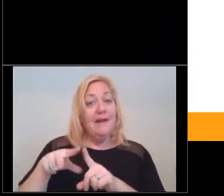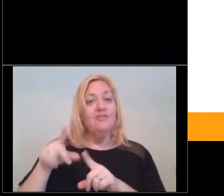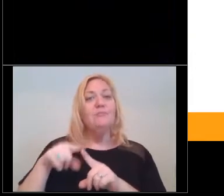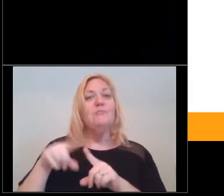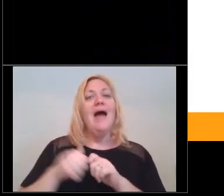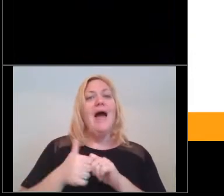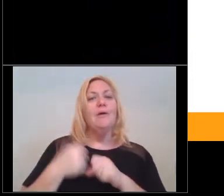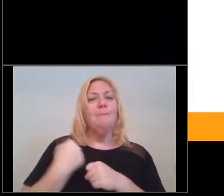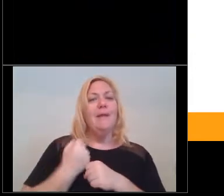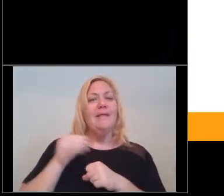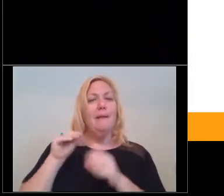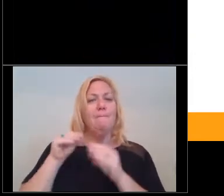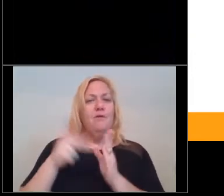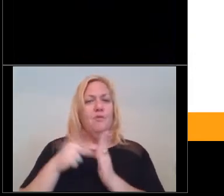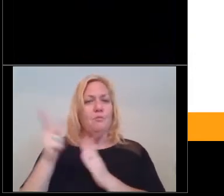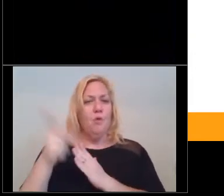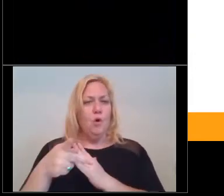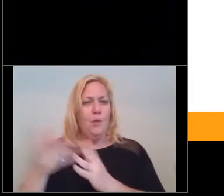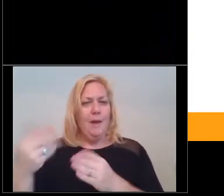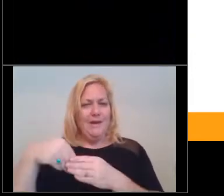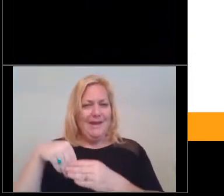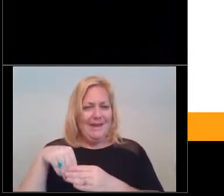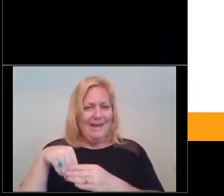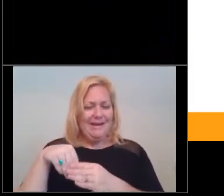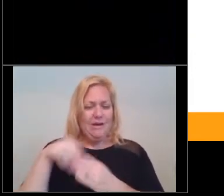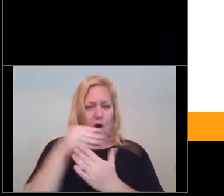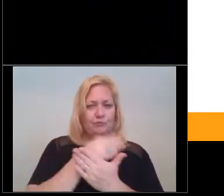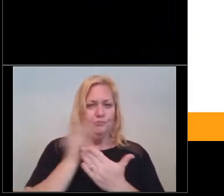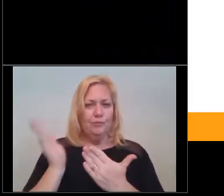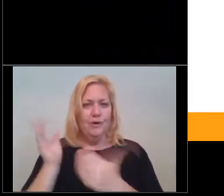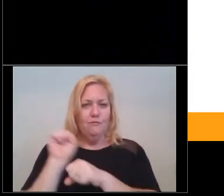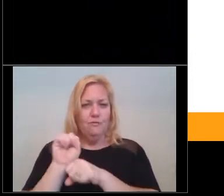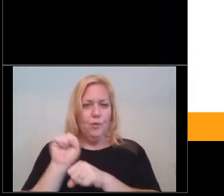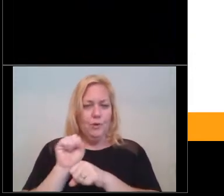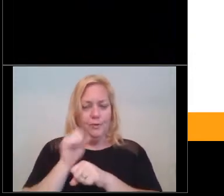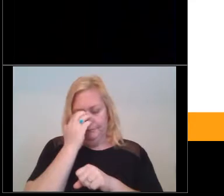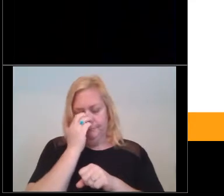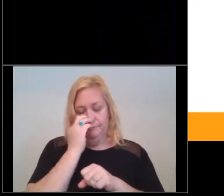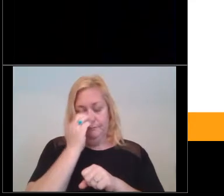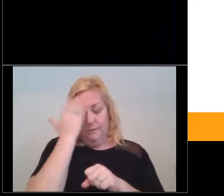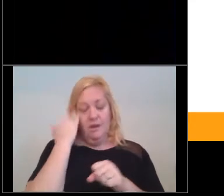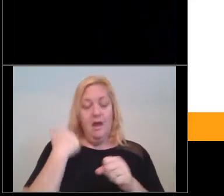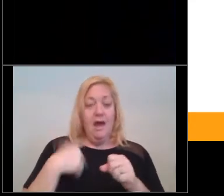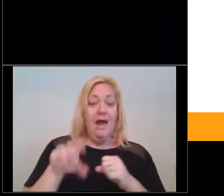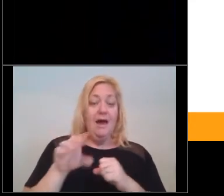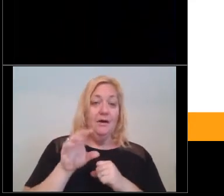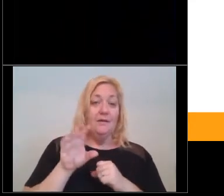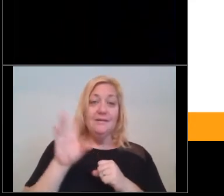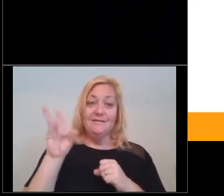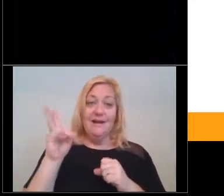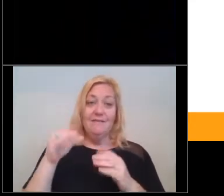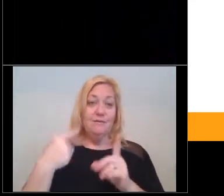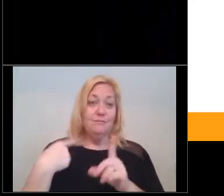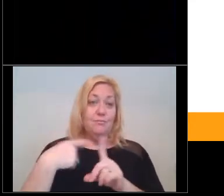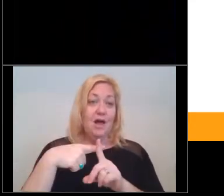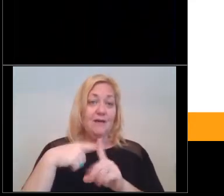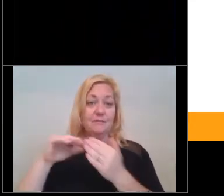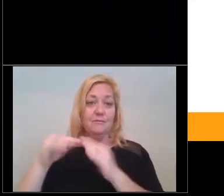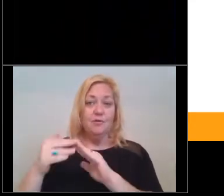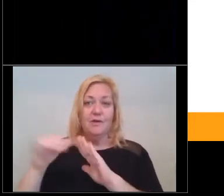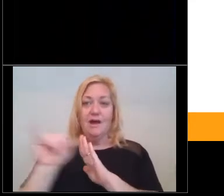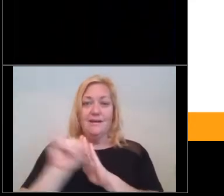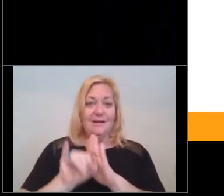more of a program within our sphere of work. Ultimately, out of the 70+ communities that were identified,